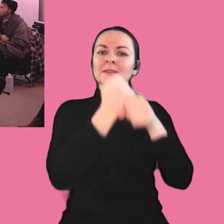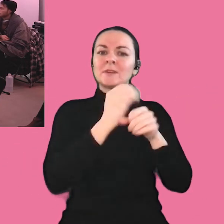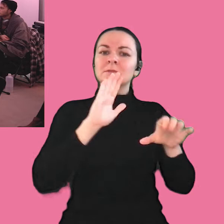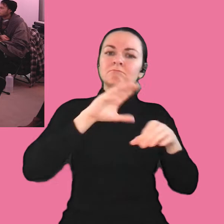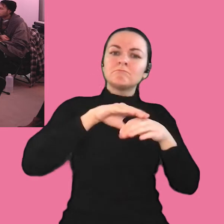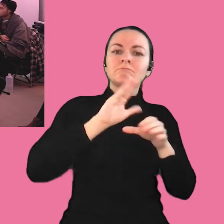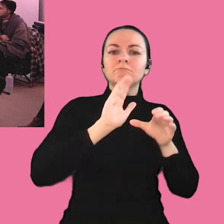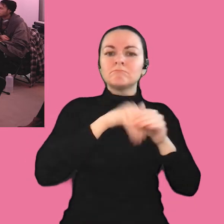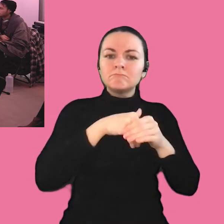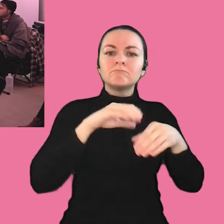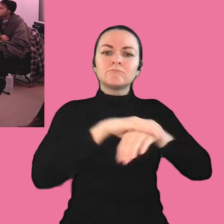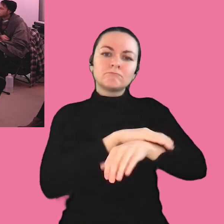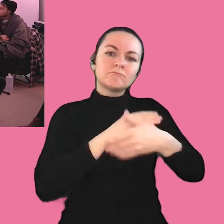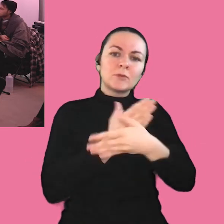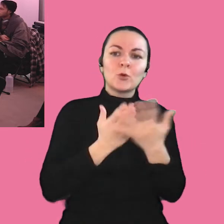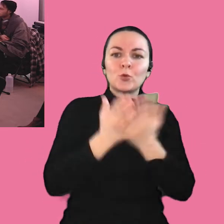a lot more